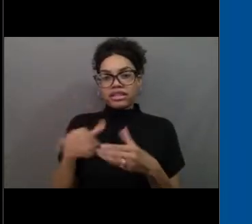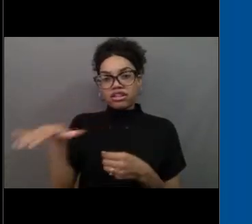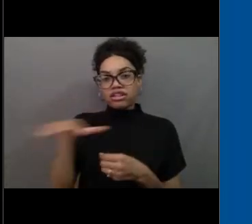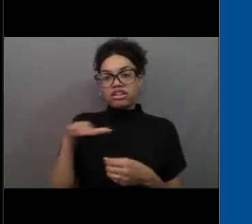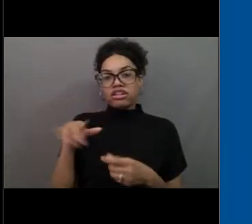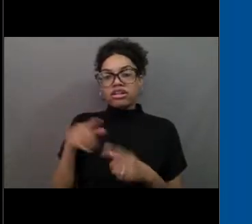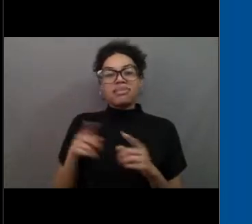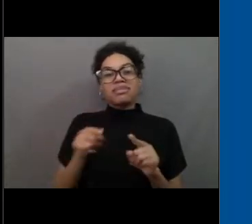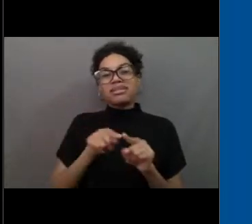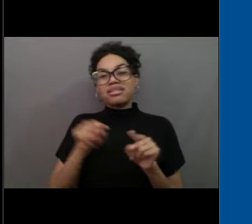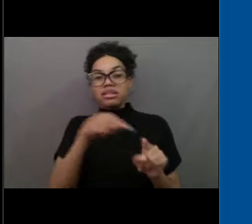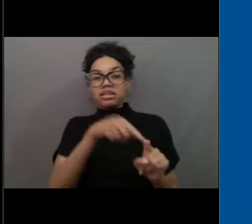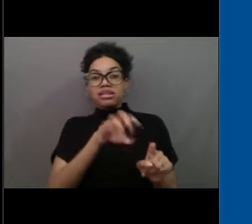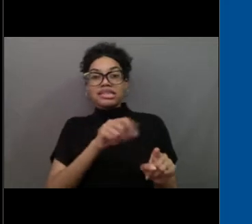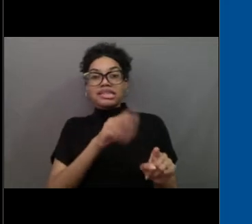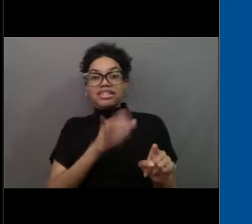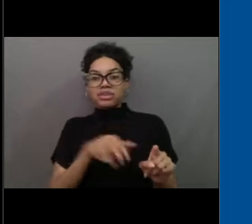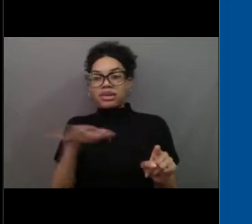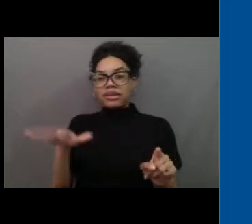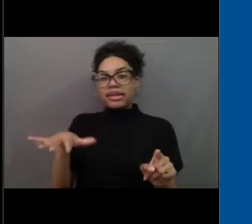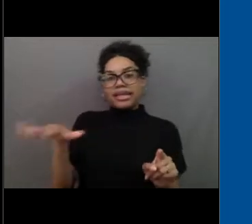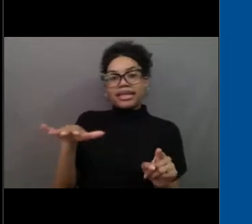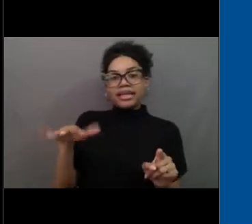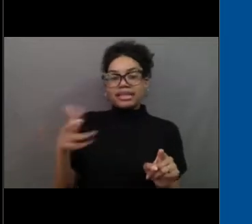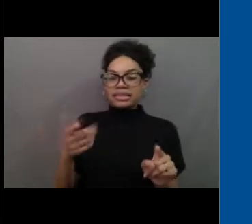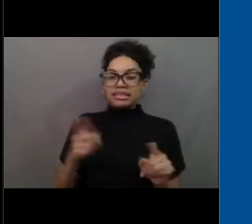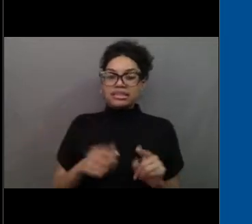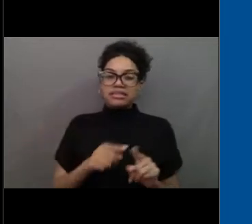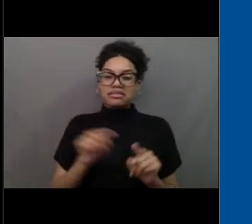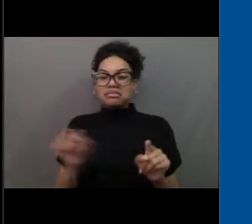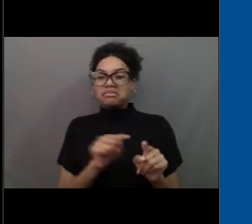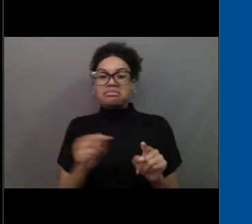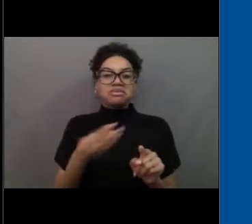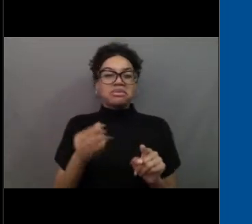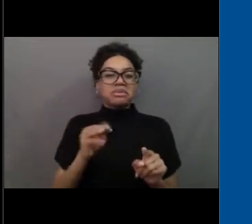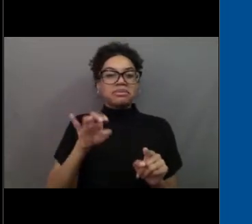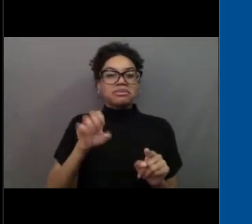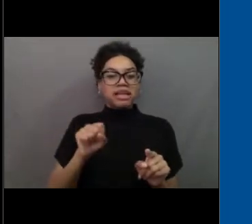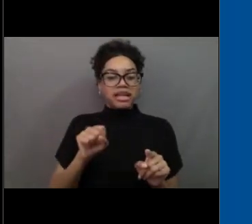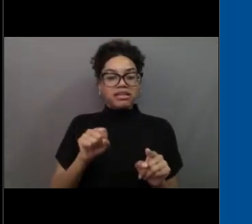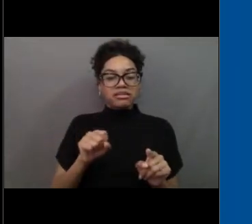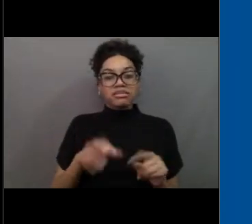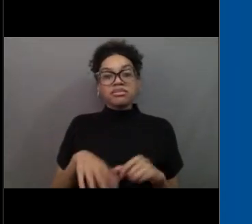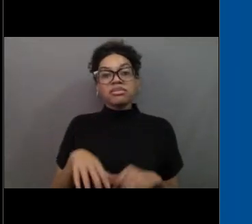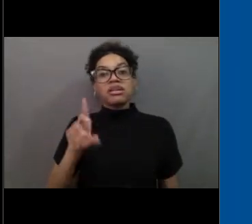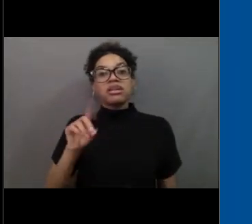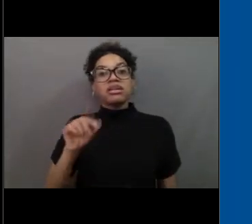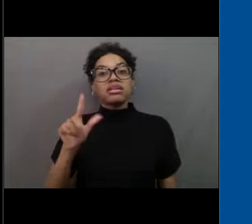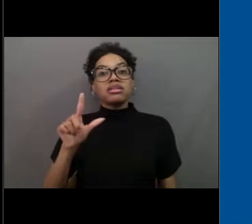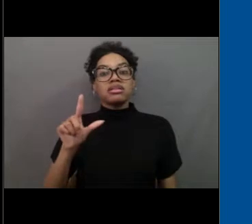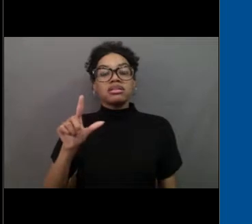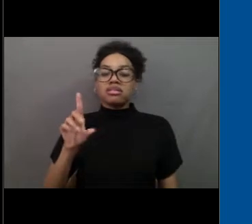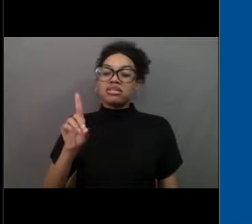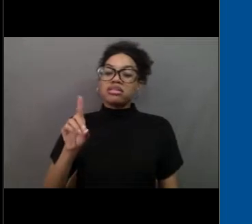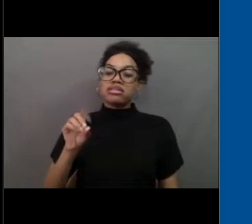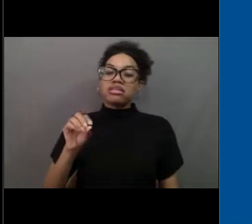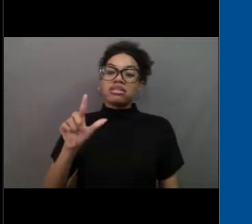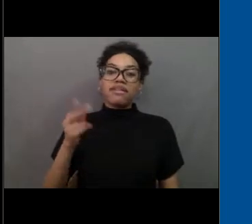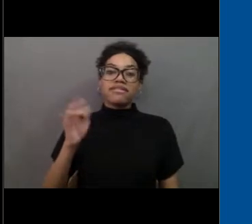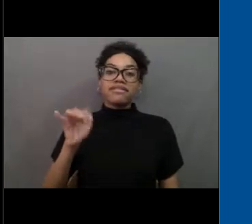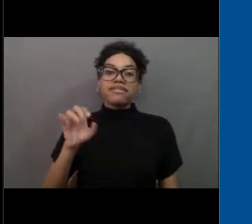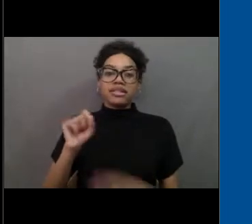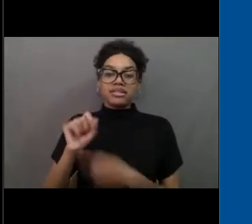from the sanctuary, nothing. We see dolphins every once in a while, which do qualify as whales in the sanctuary, but not what we typically think